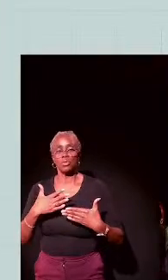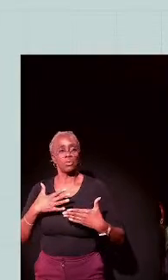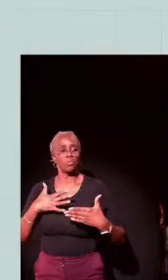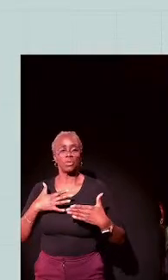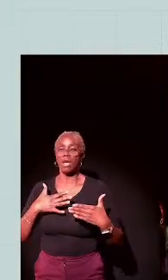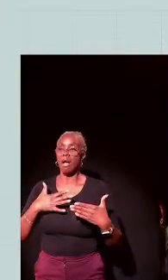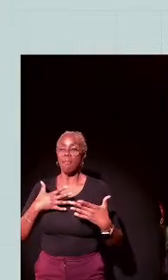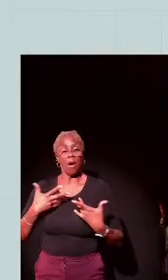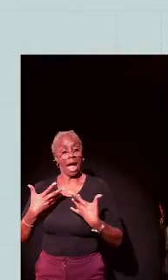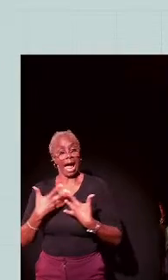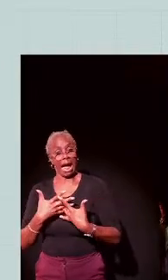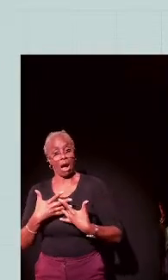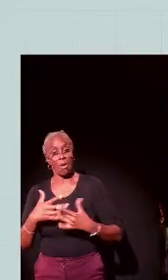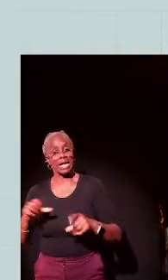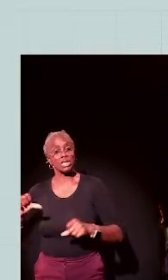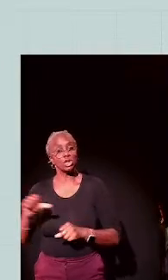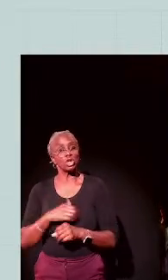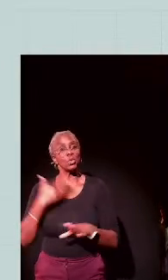something's supposed to work.